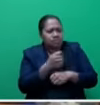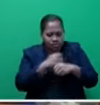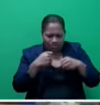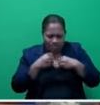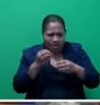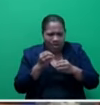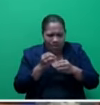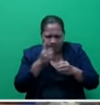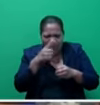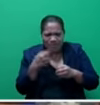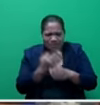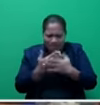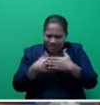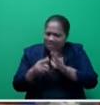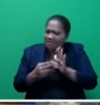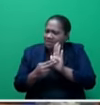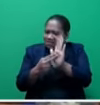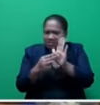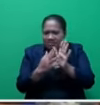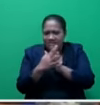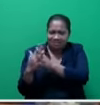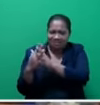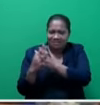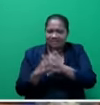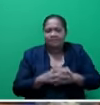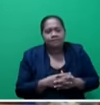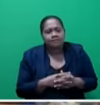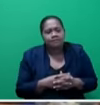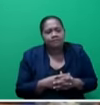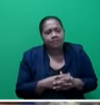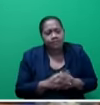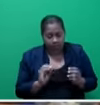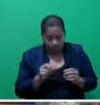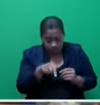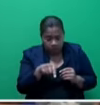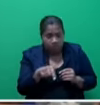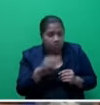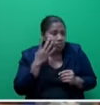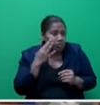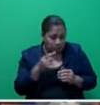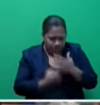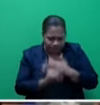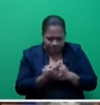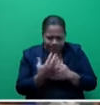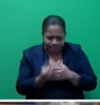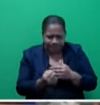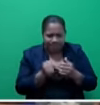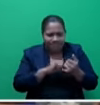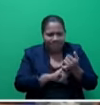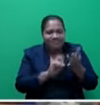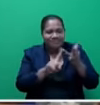North. During these awareness sessions, the forum also reviewed the ministry's current DRM standard operating procedures,